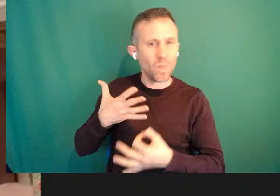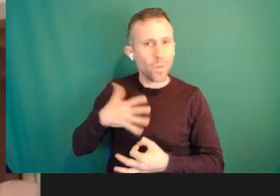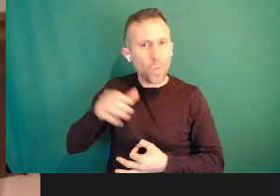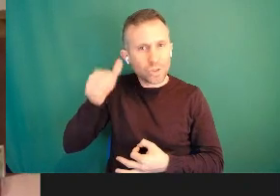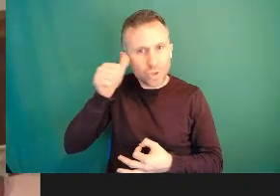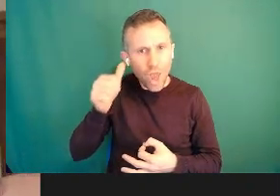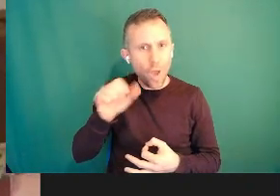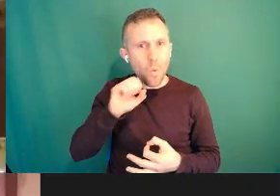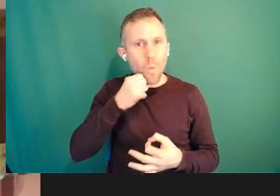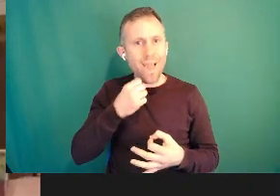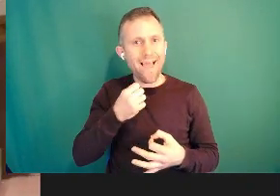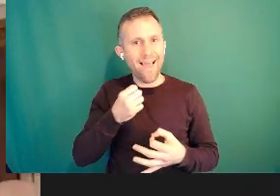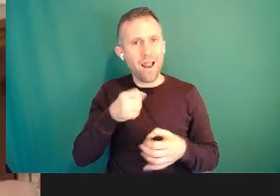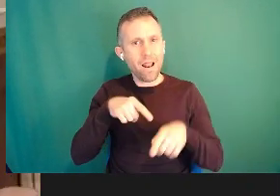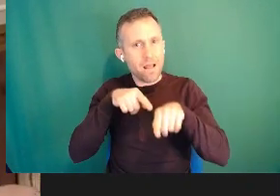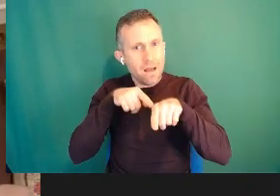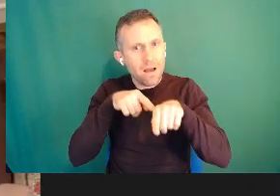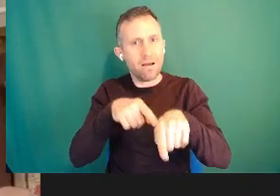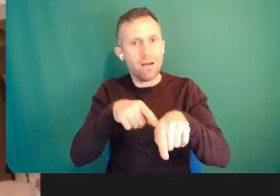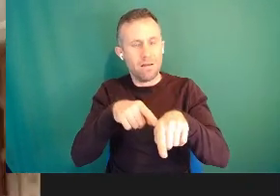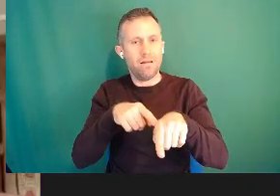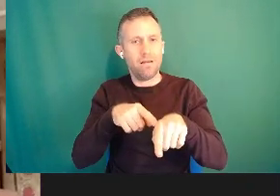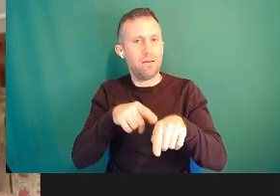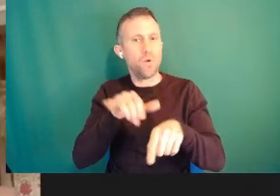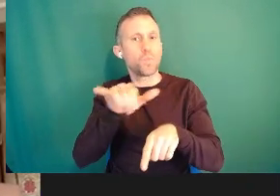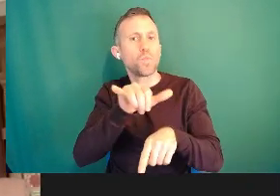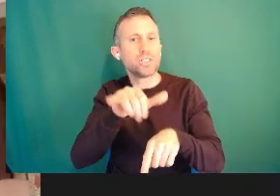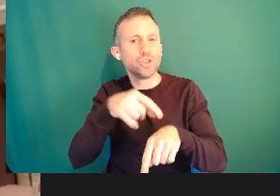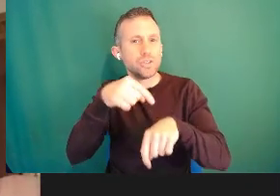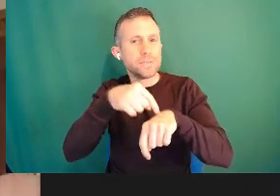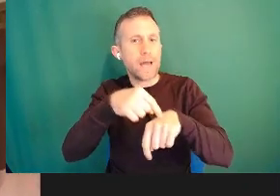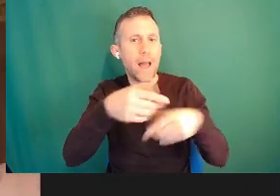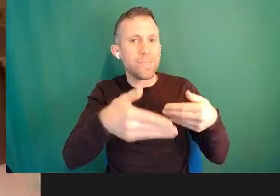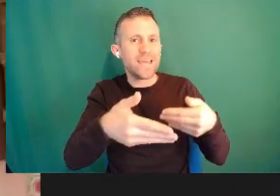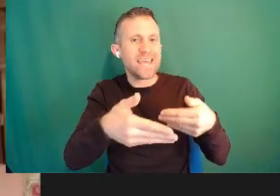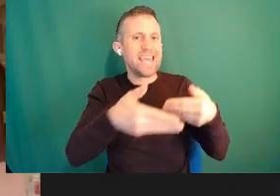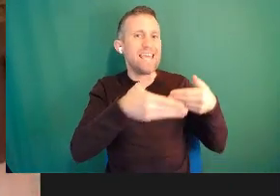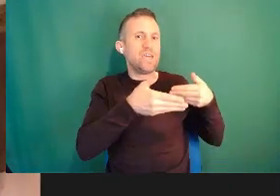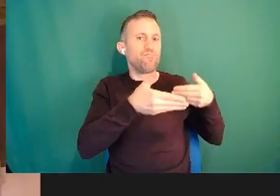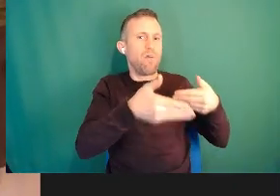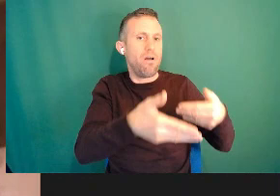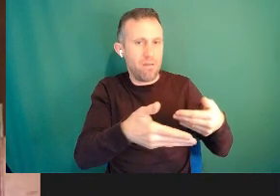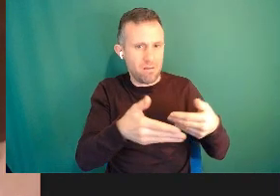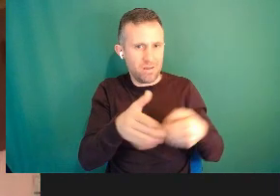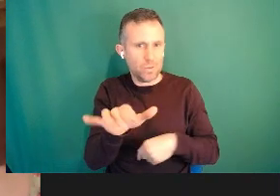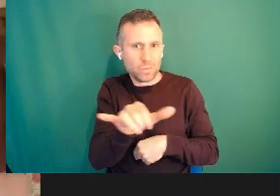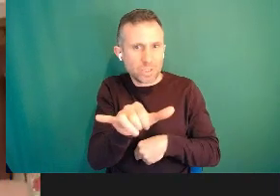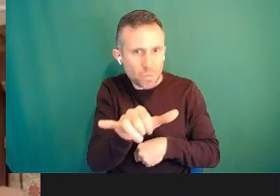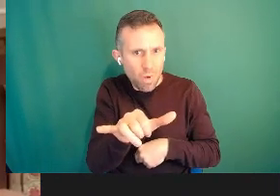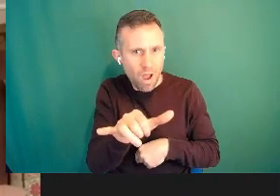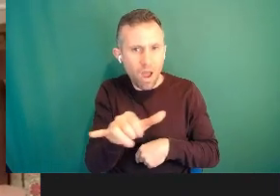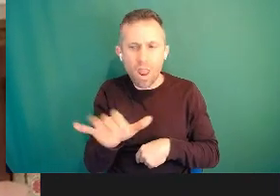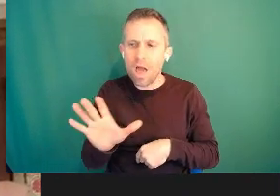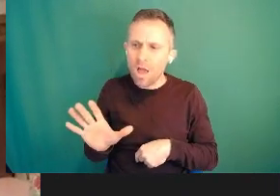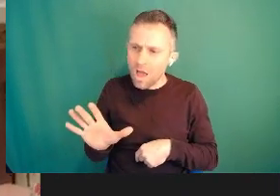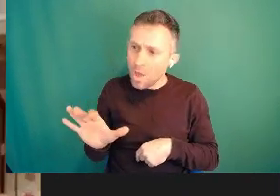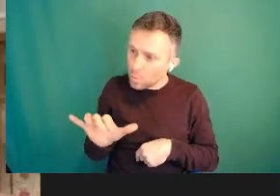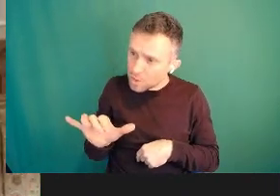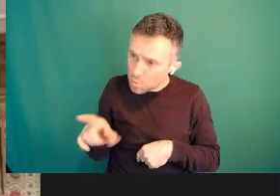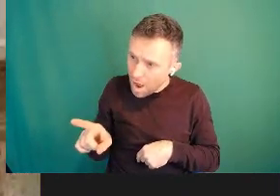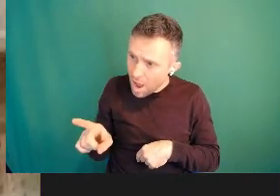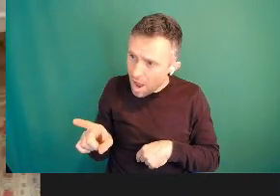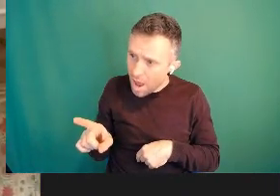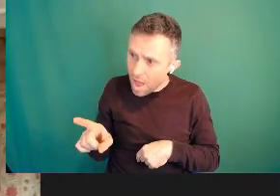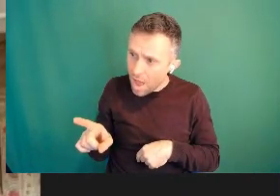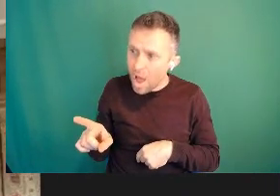like, what era will you restore the house to? And that's something that you see in a lot of National Trust places. They